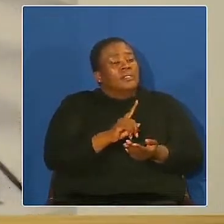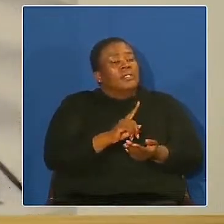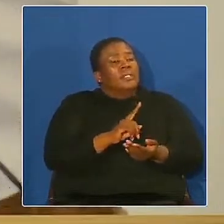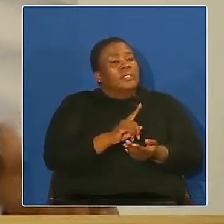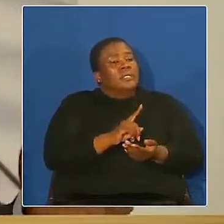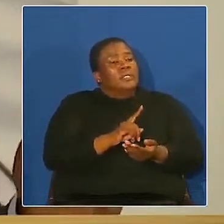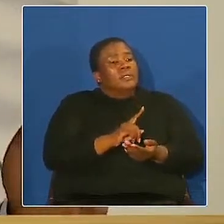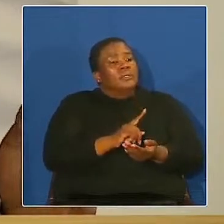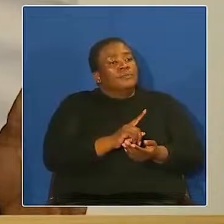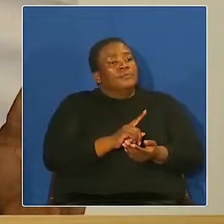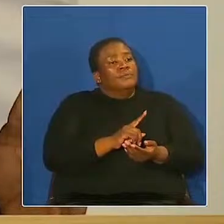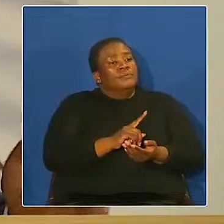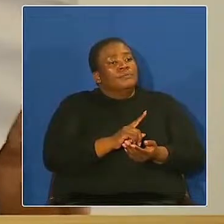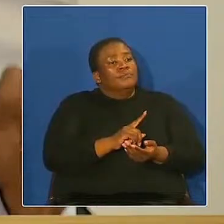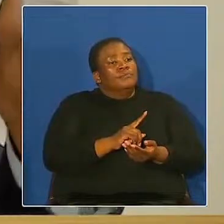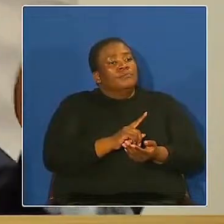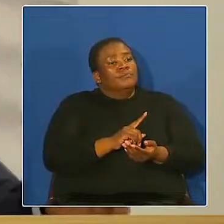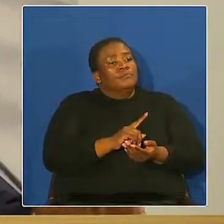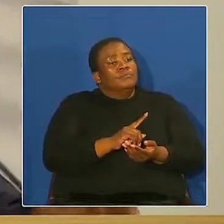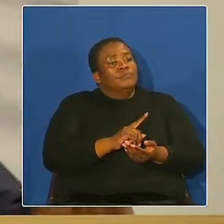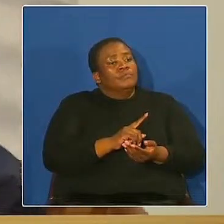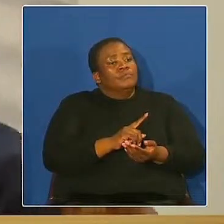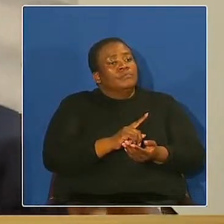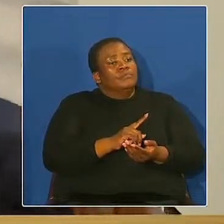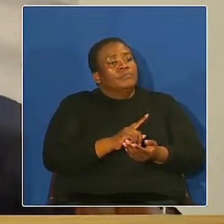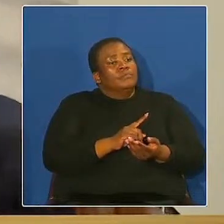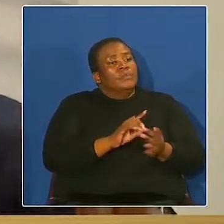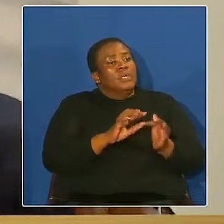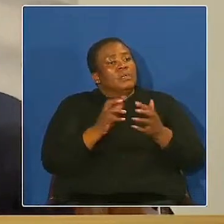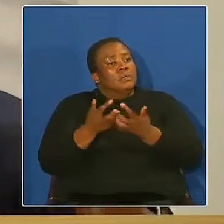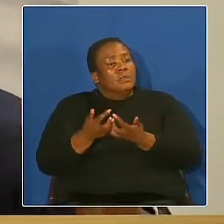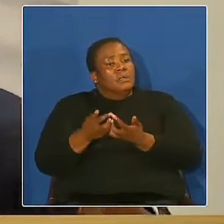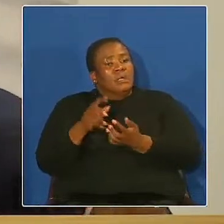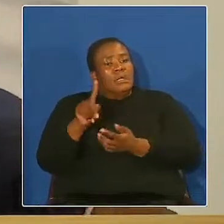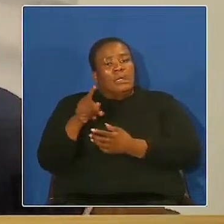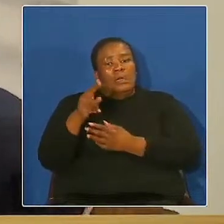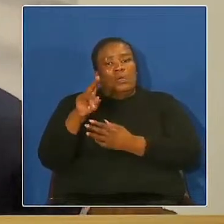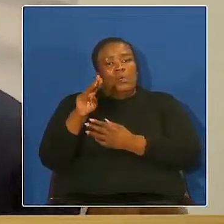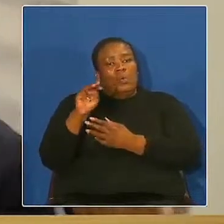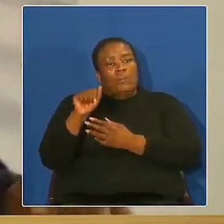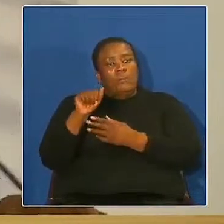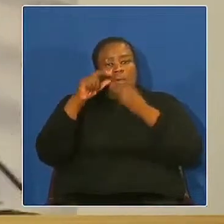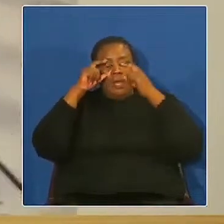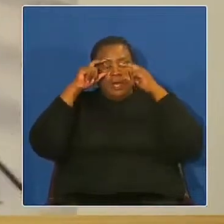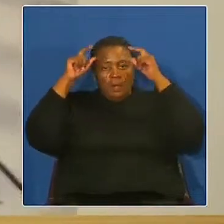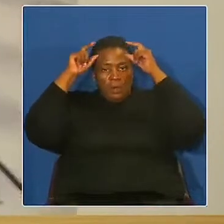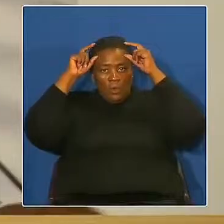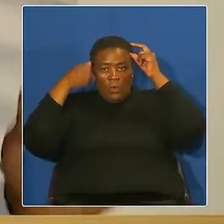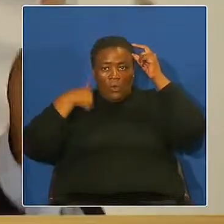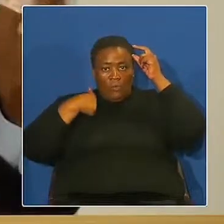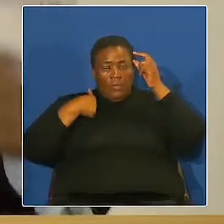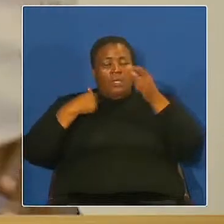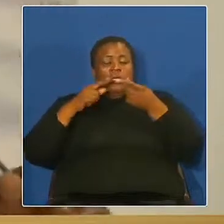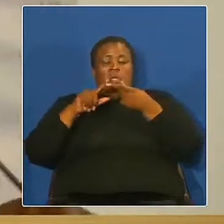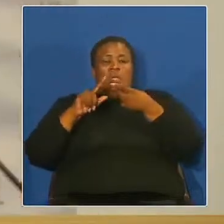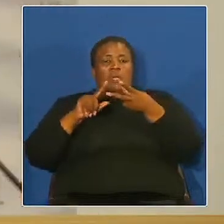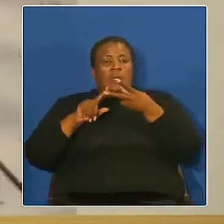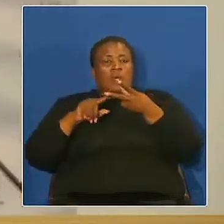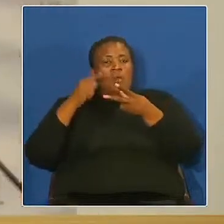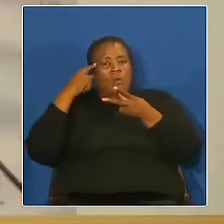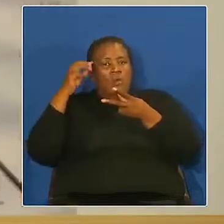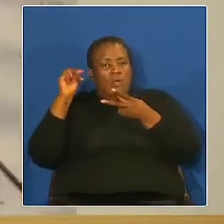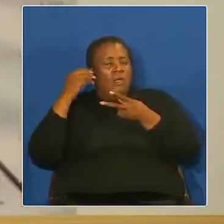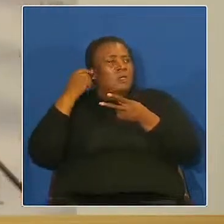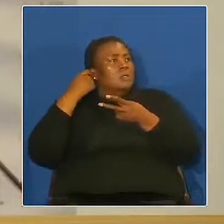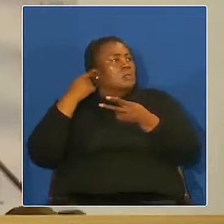understanding, it's talking to the Khumalo, myself. Hence, then we say we can